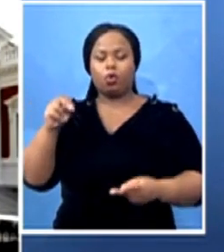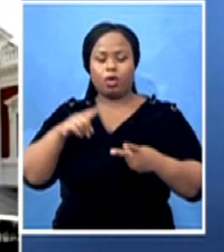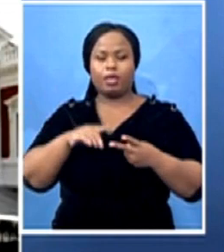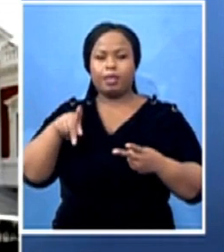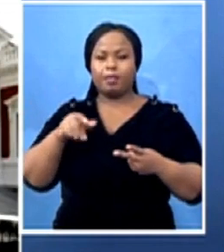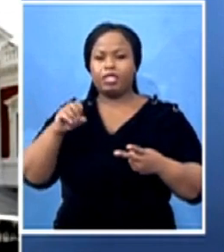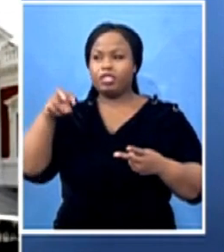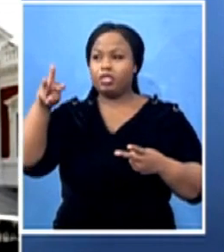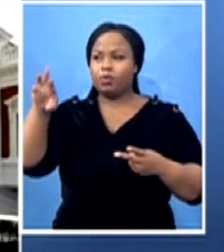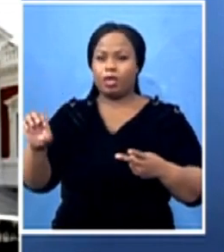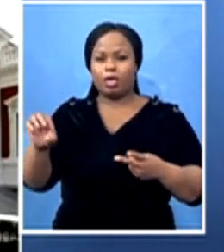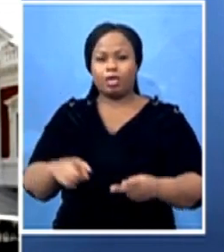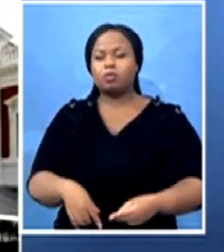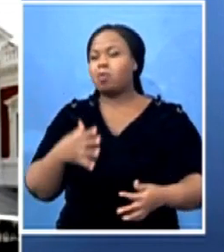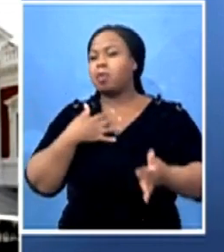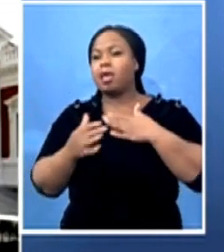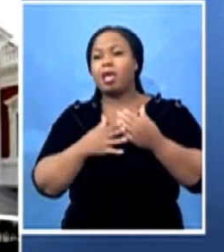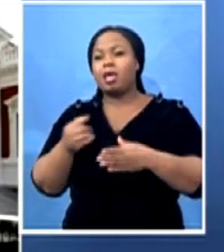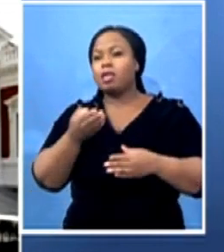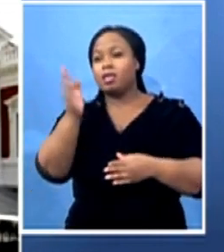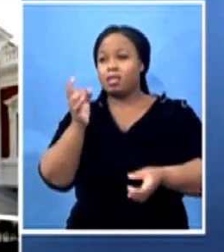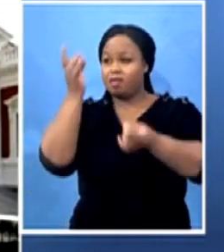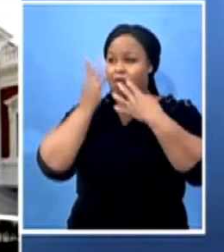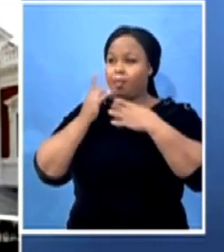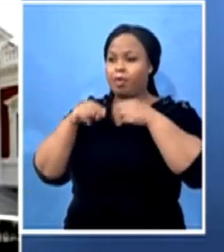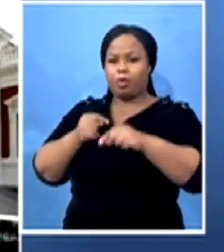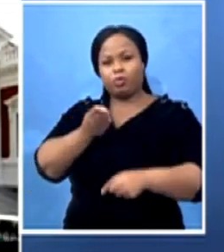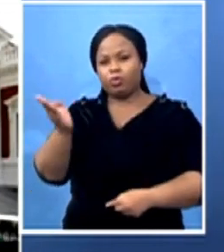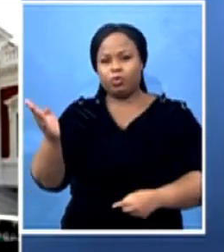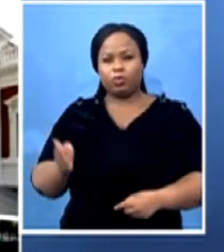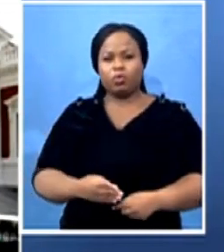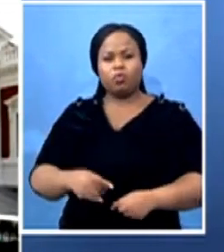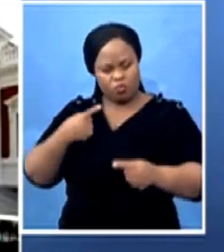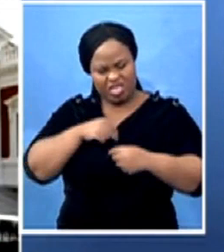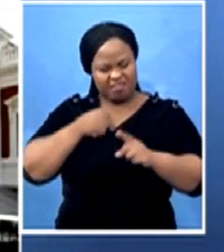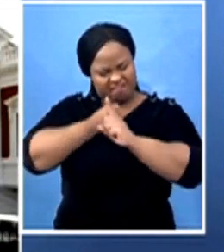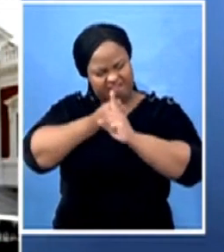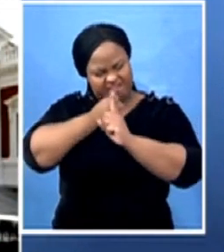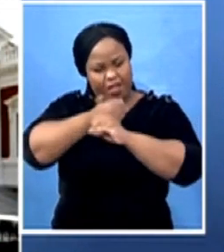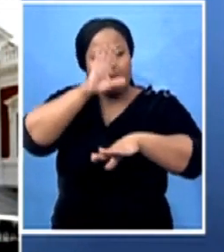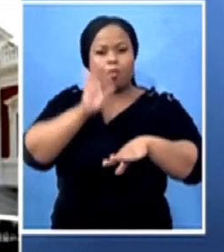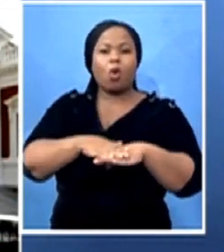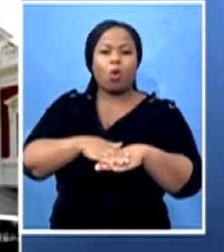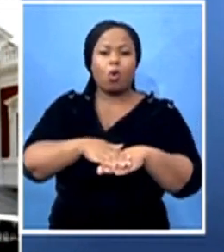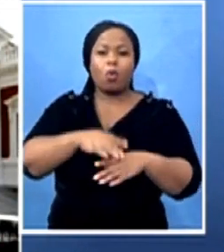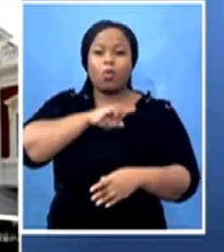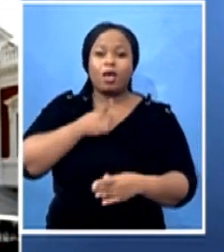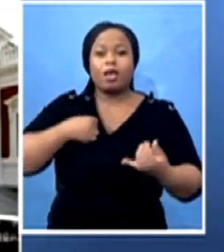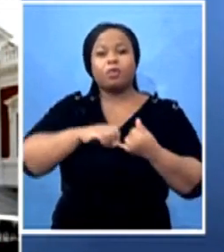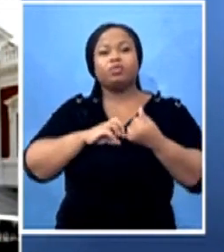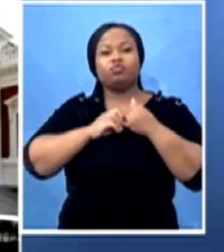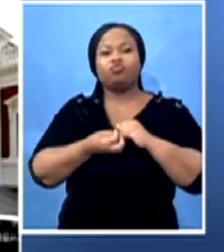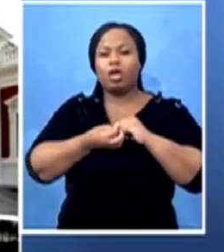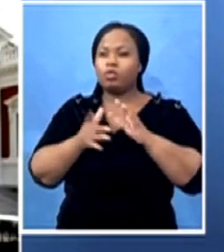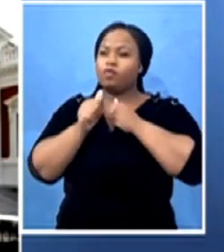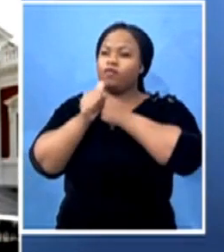that they told us about you pushed us to the limits as we tried to walk in the footsteps of you who came before us